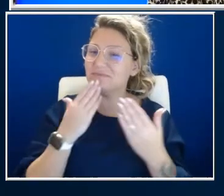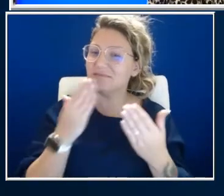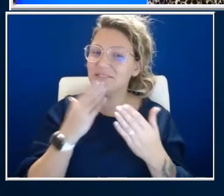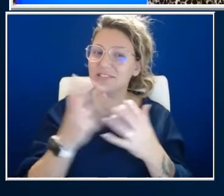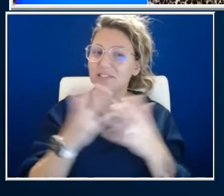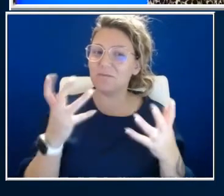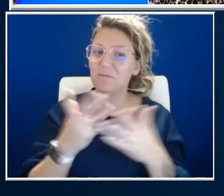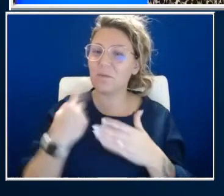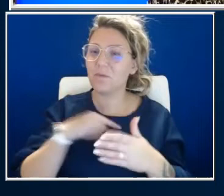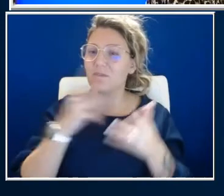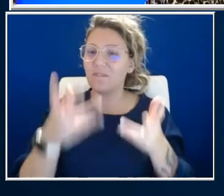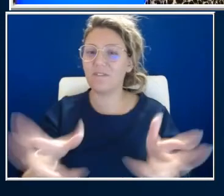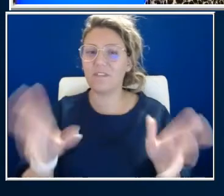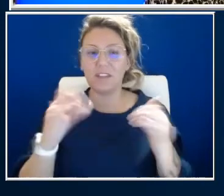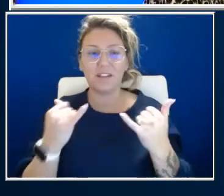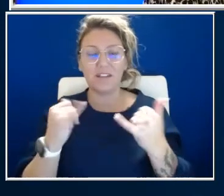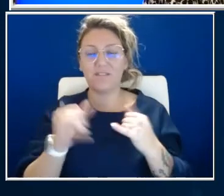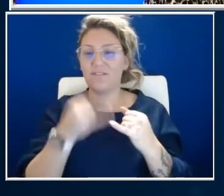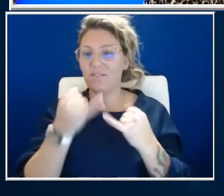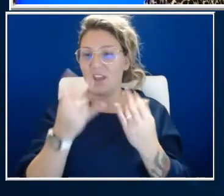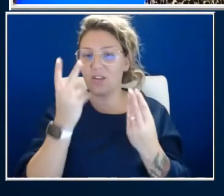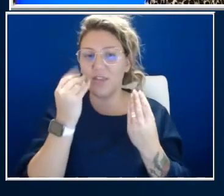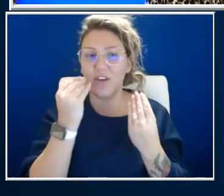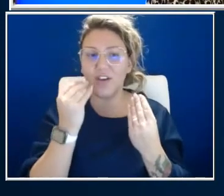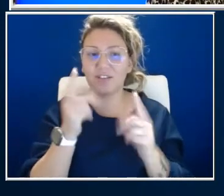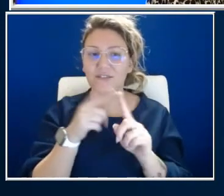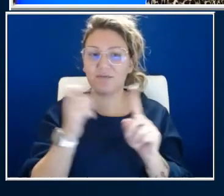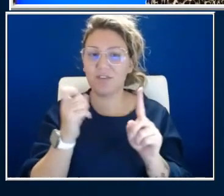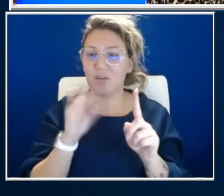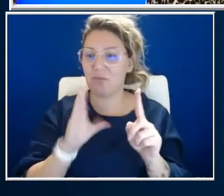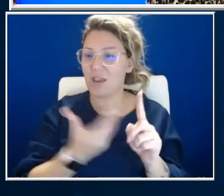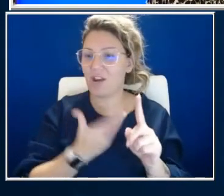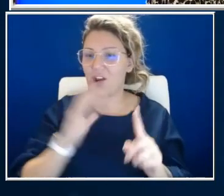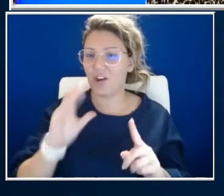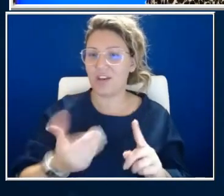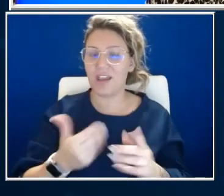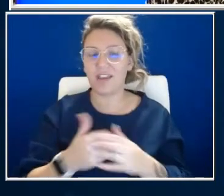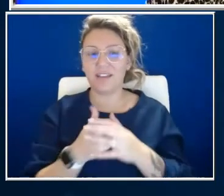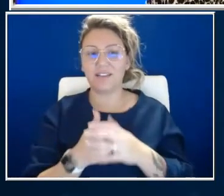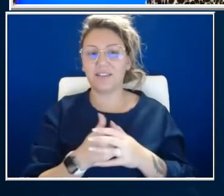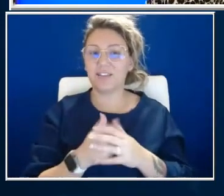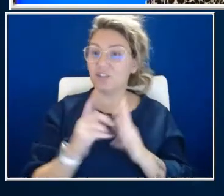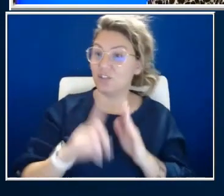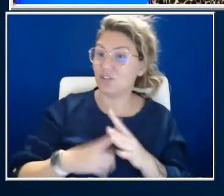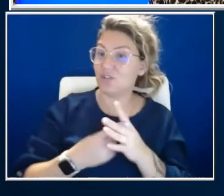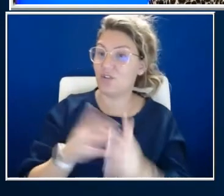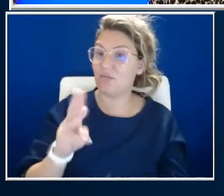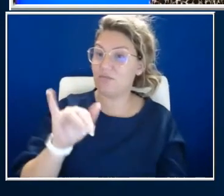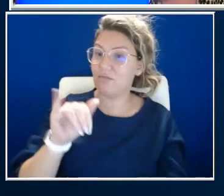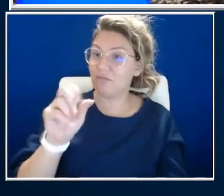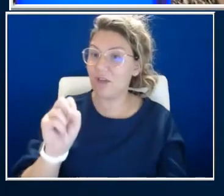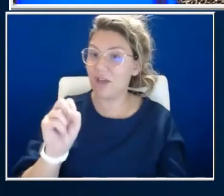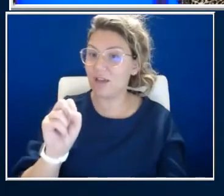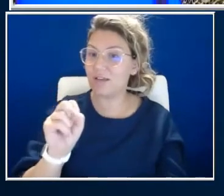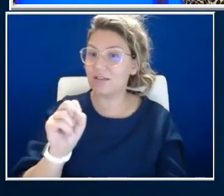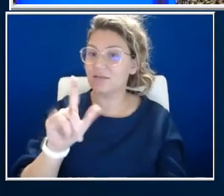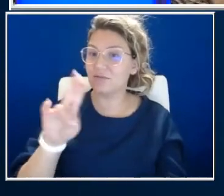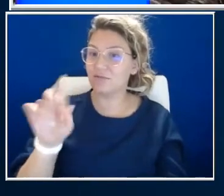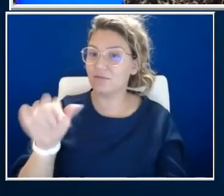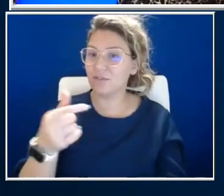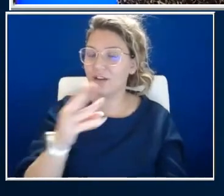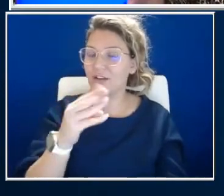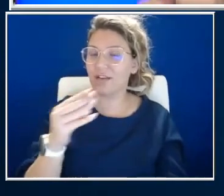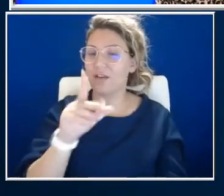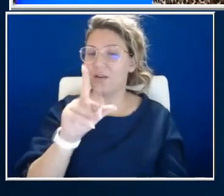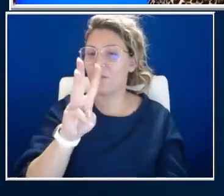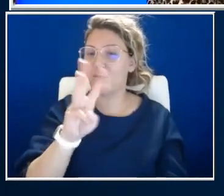today, and I want to get some final thoughts from our guests. And I want to start with Miles, Doug, and Will. Miles, I'll start with you. We'll just head